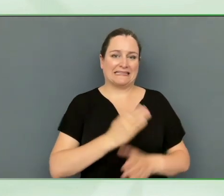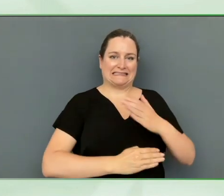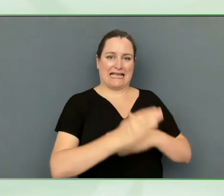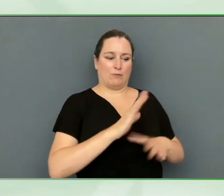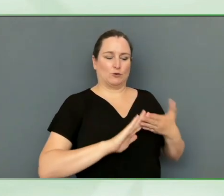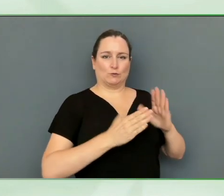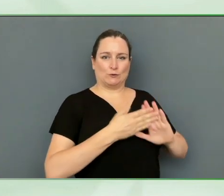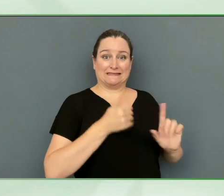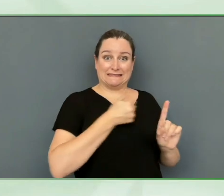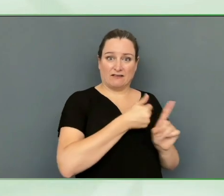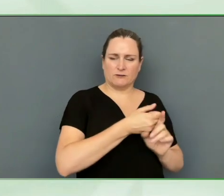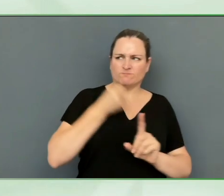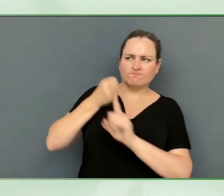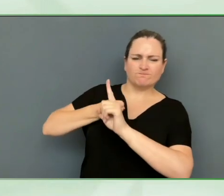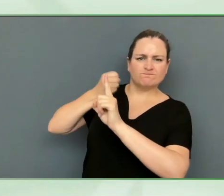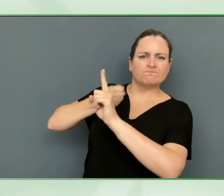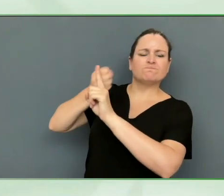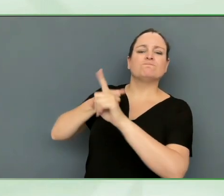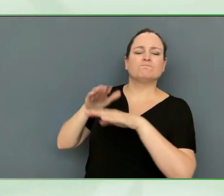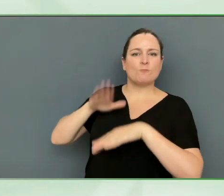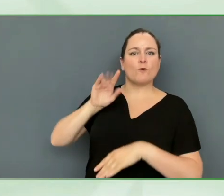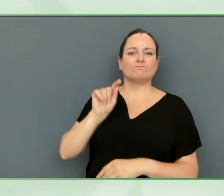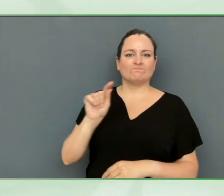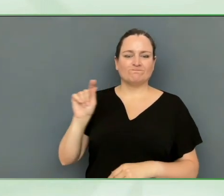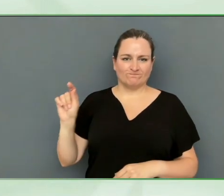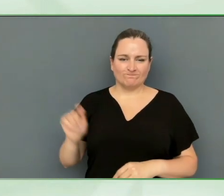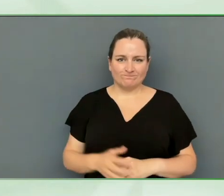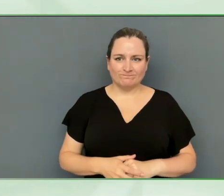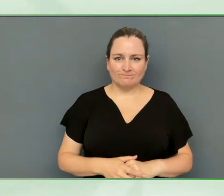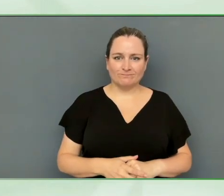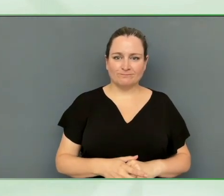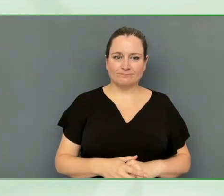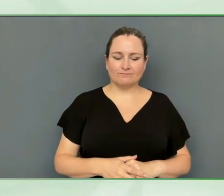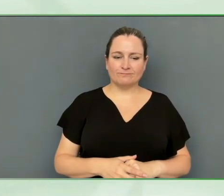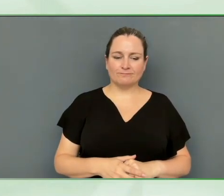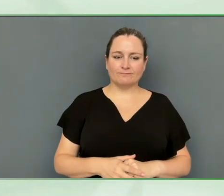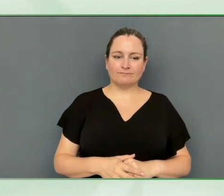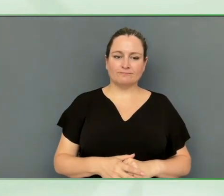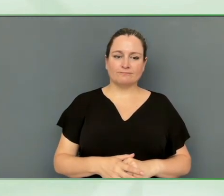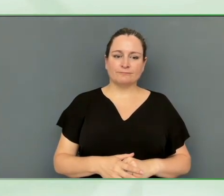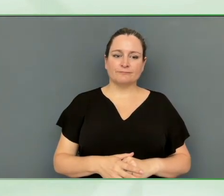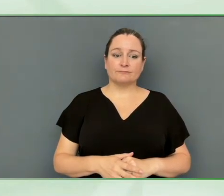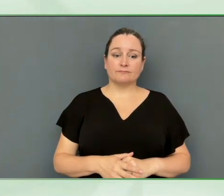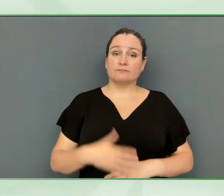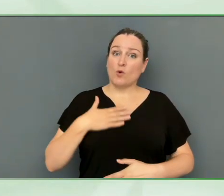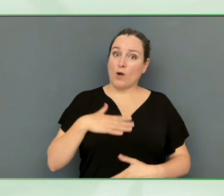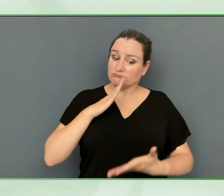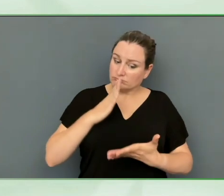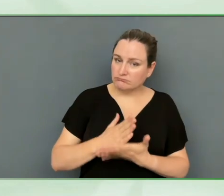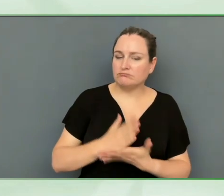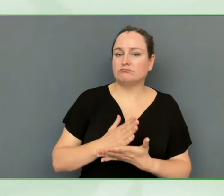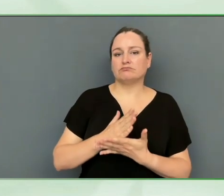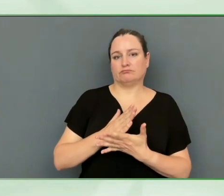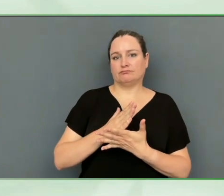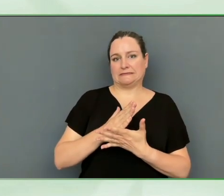within the United States. There's been a huge grassroots efforts to ensure disability employment is taken seriously, and